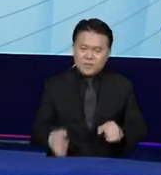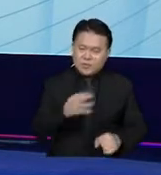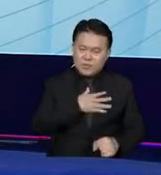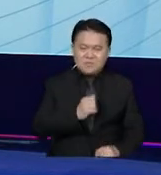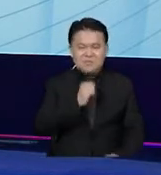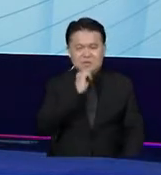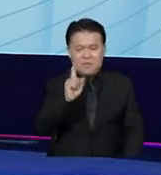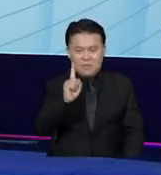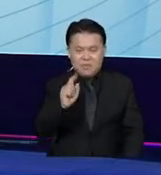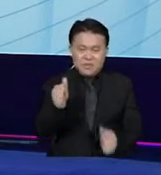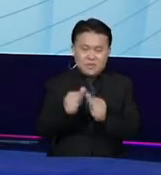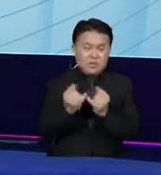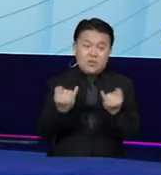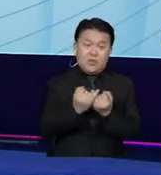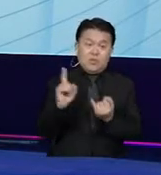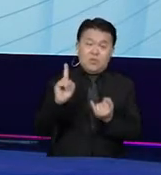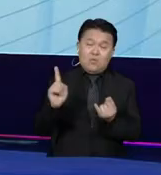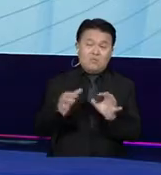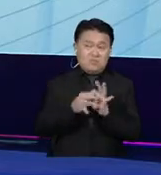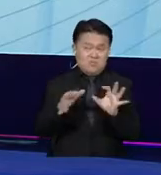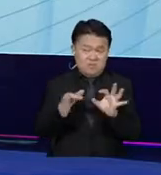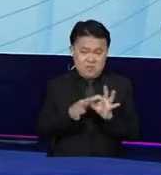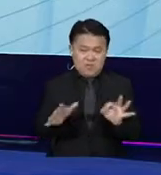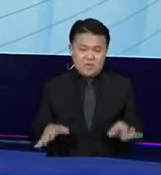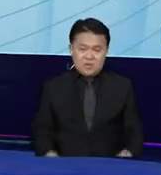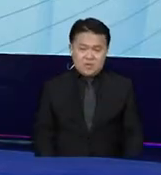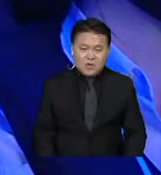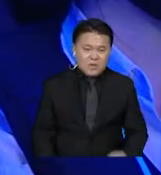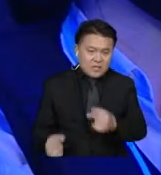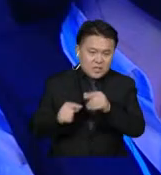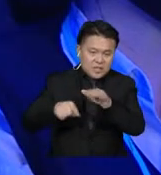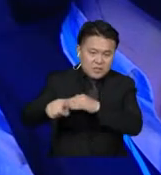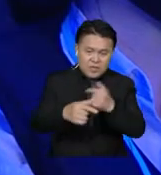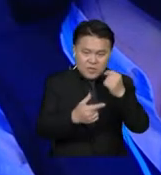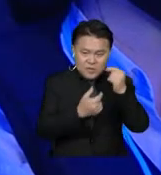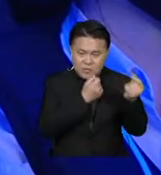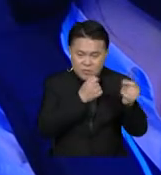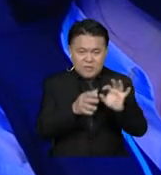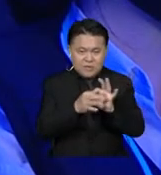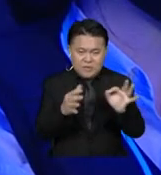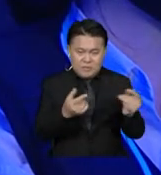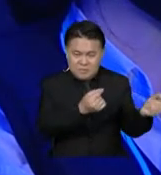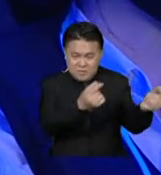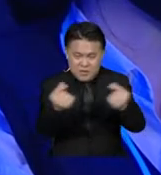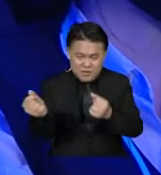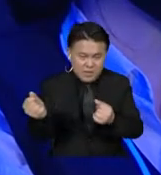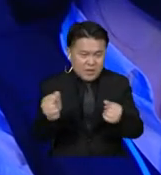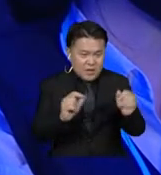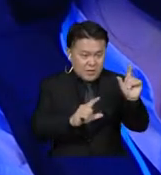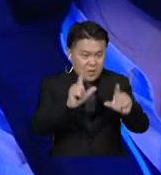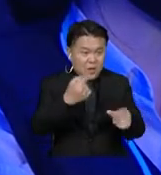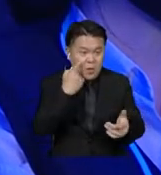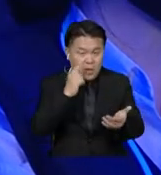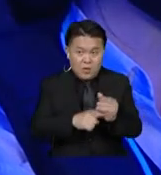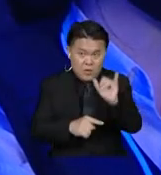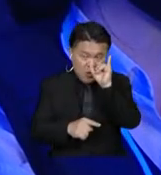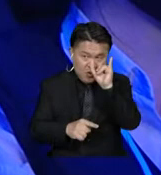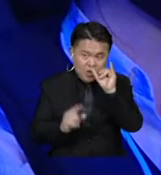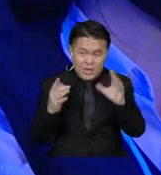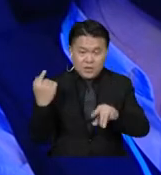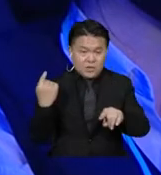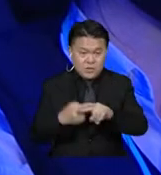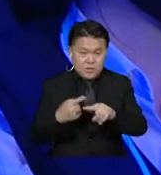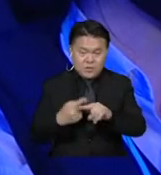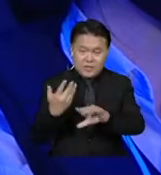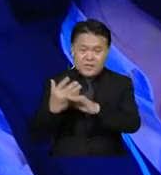liberal, conservative. Even young children have the potential to dehumanize. What is so frightening is the fact that a subject's tendency